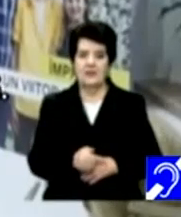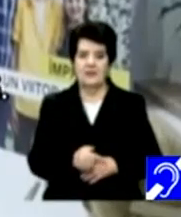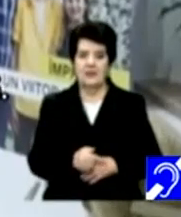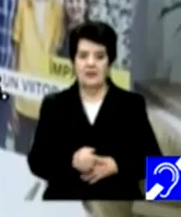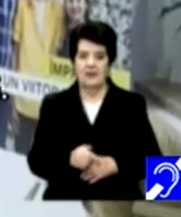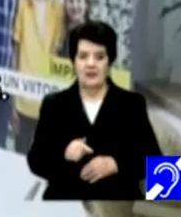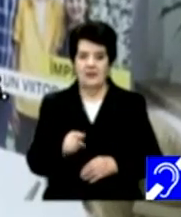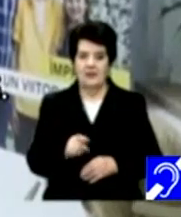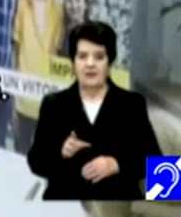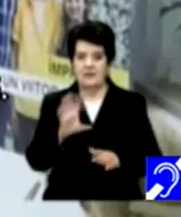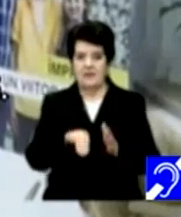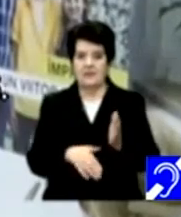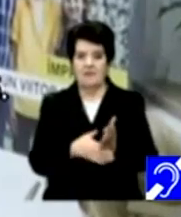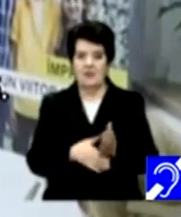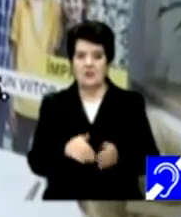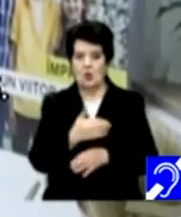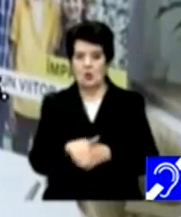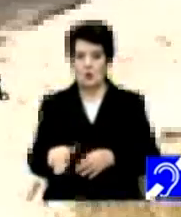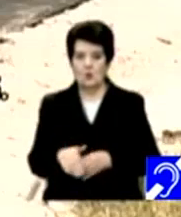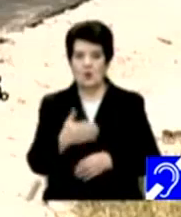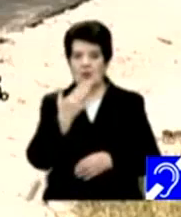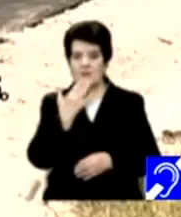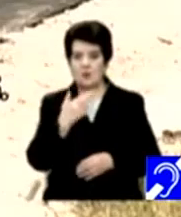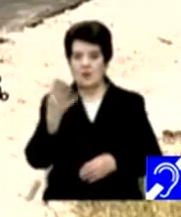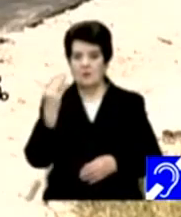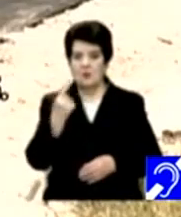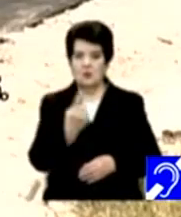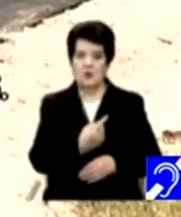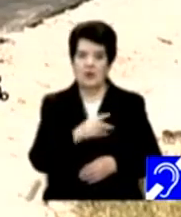the M1, M2, M3 and the M5.